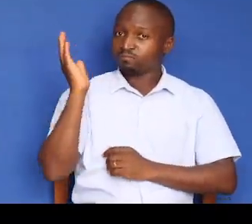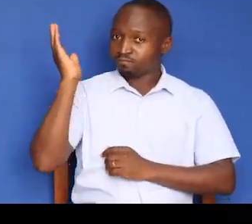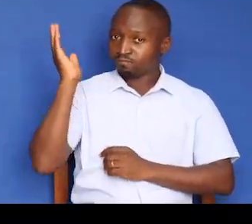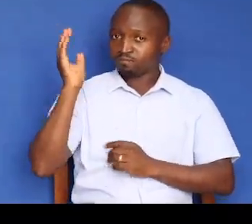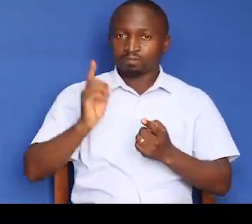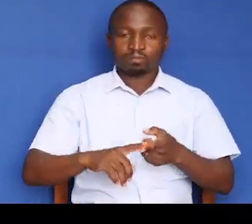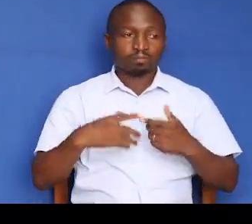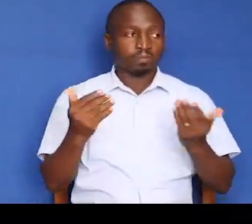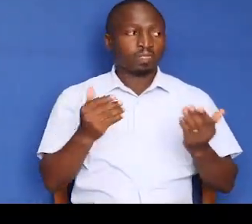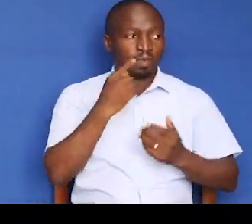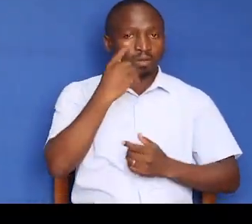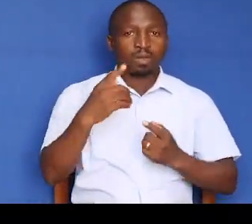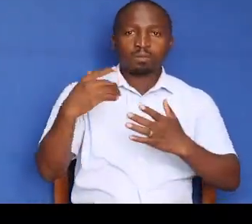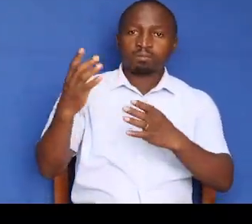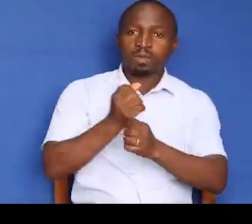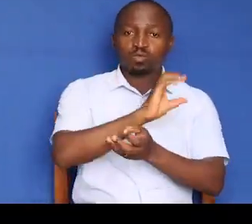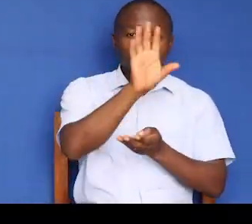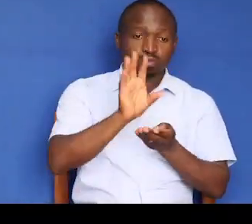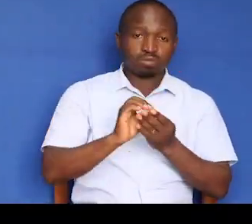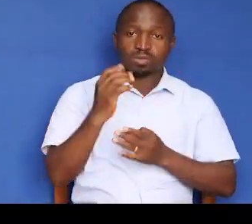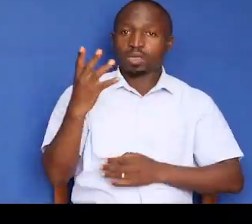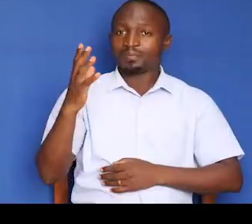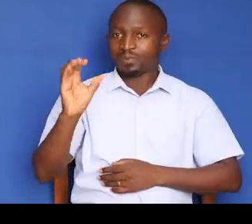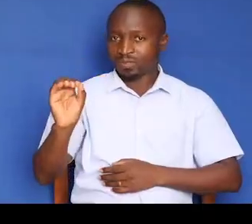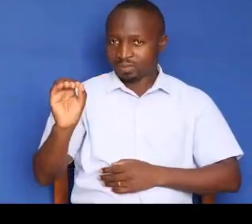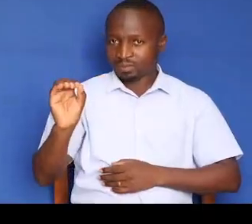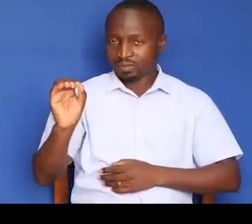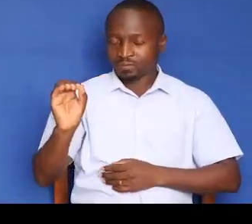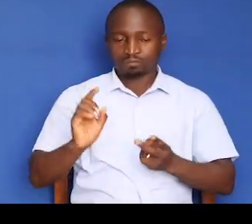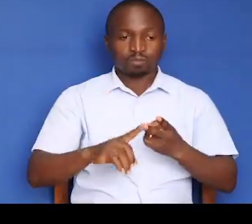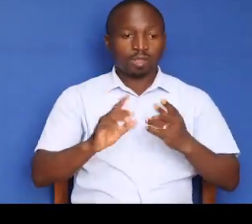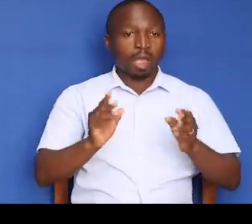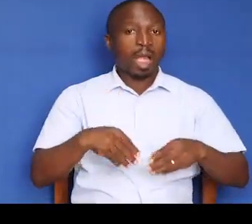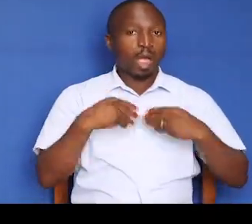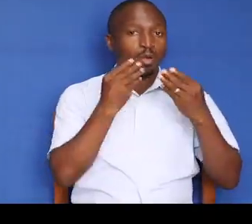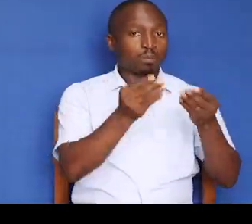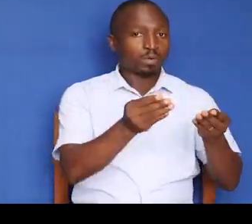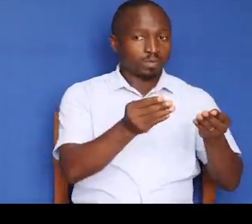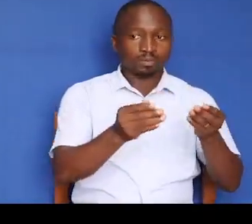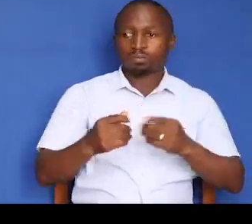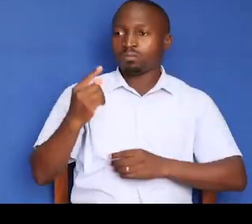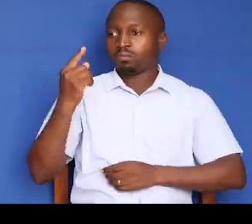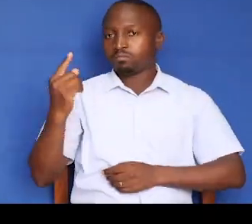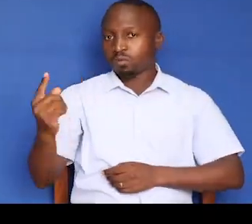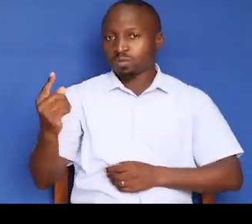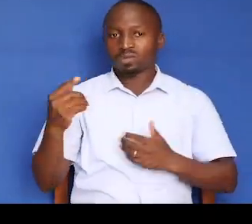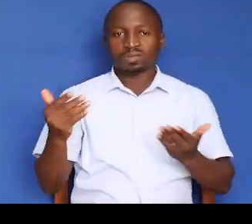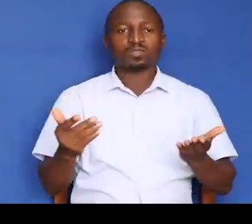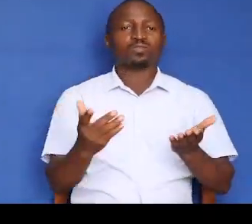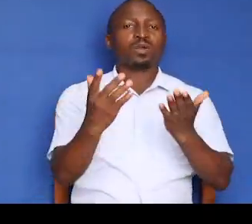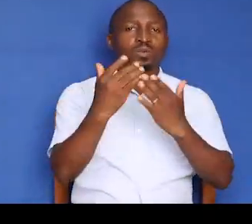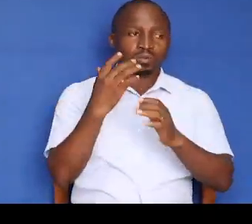1 output level, we see total revenue 50. And output level is 1. So we can